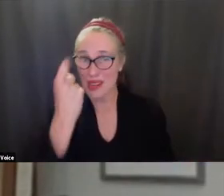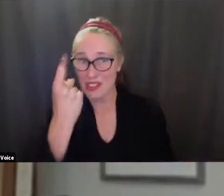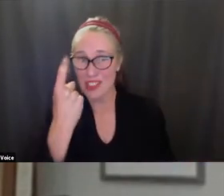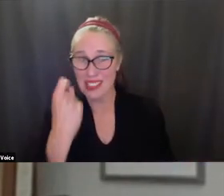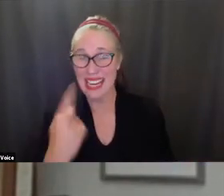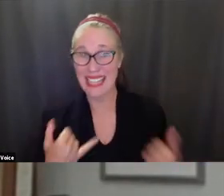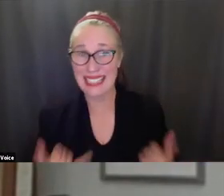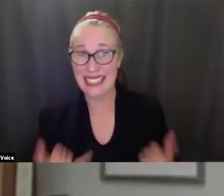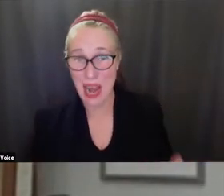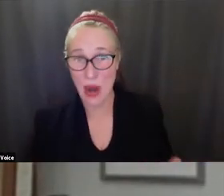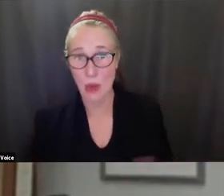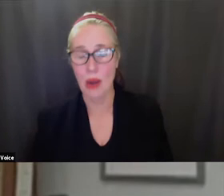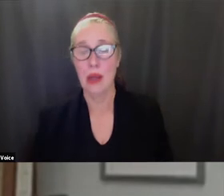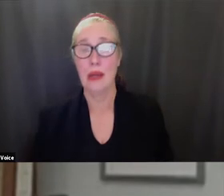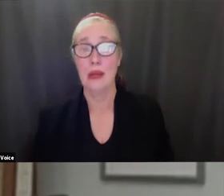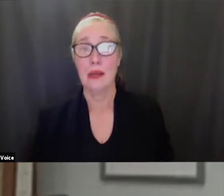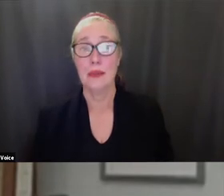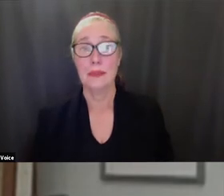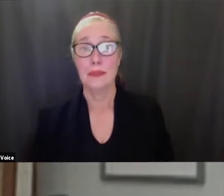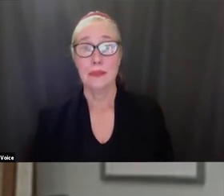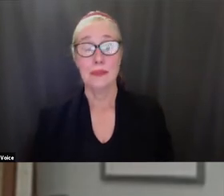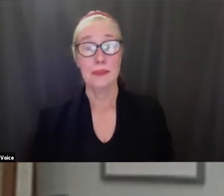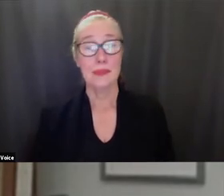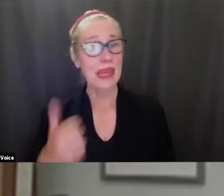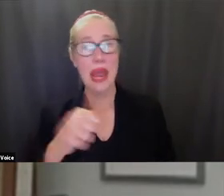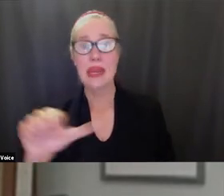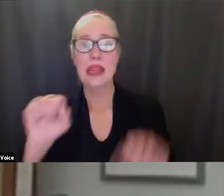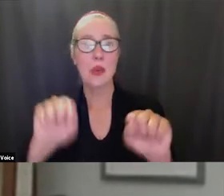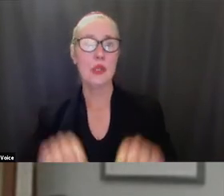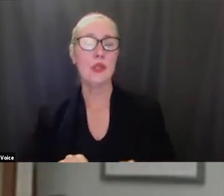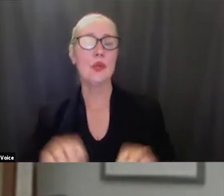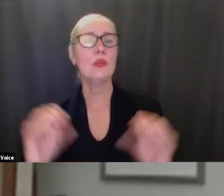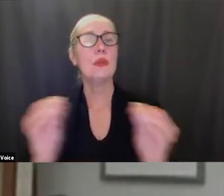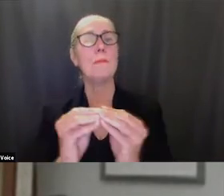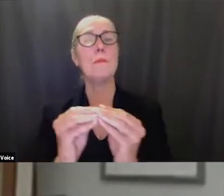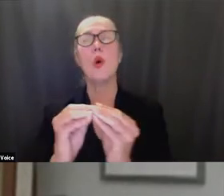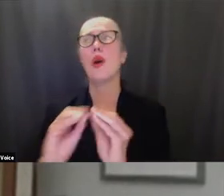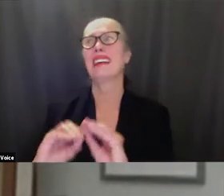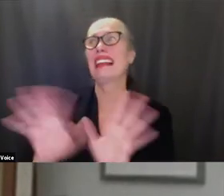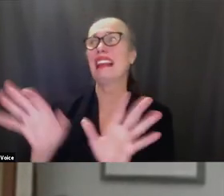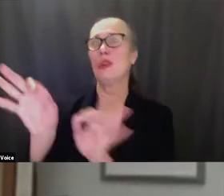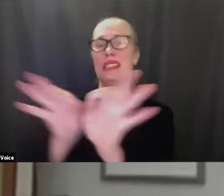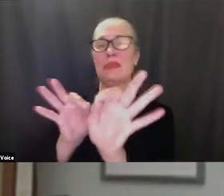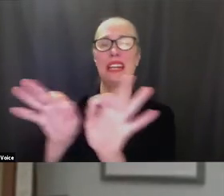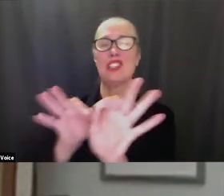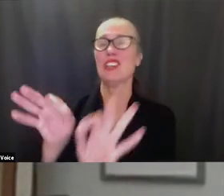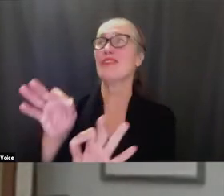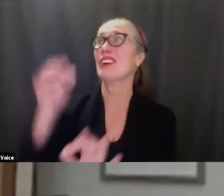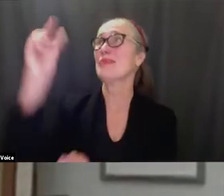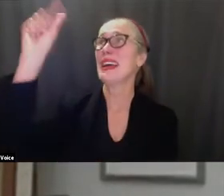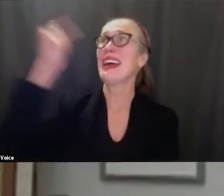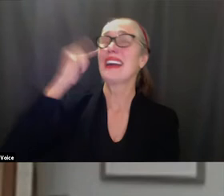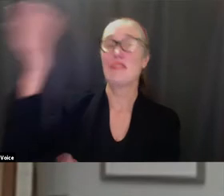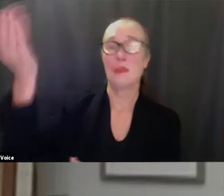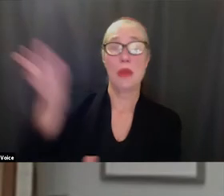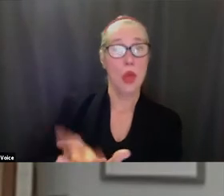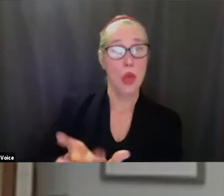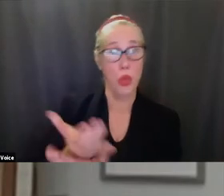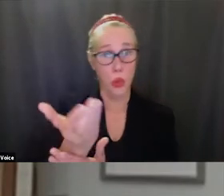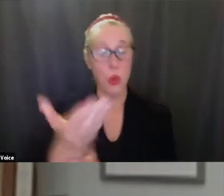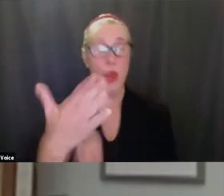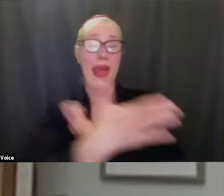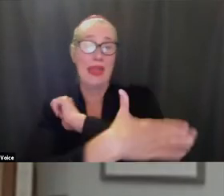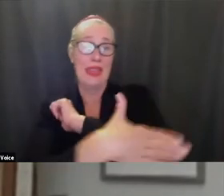point and if anything we can do to get clarity from the governor's office through through county public health would